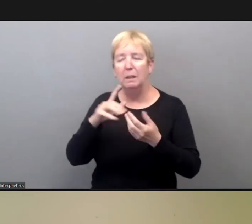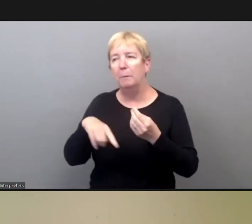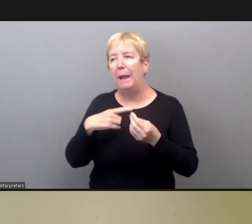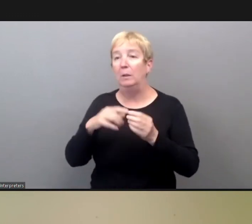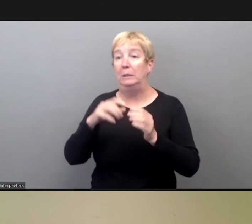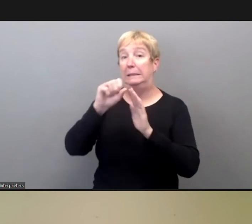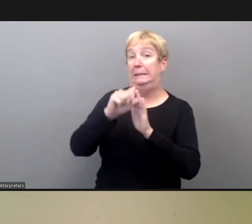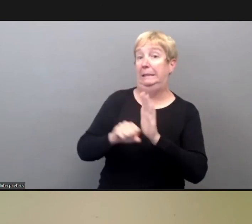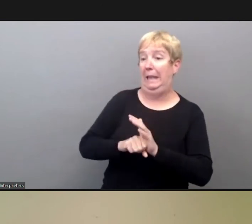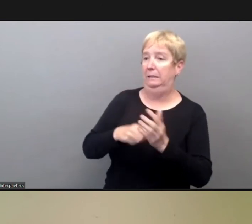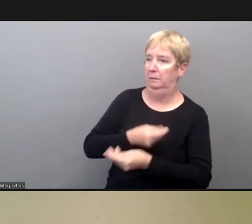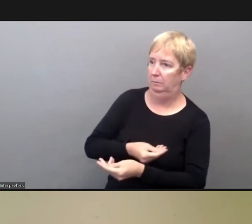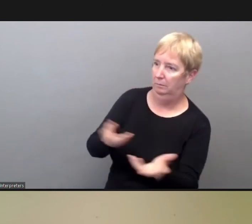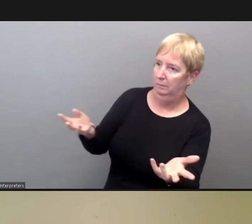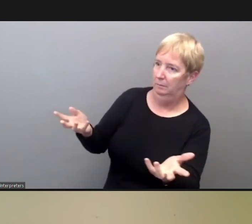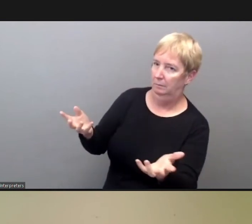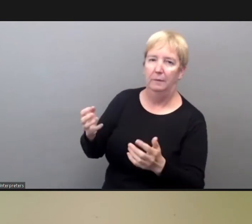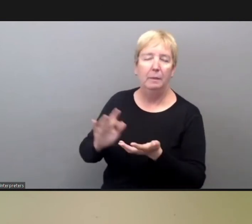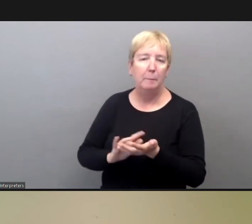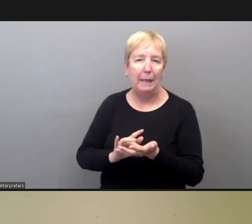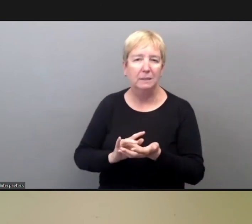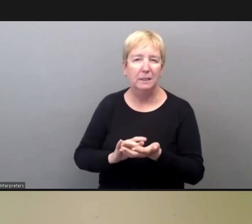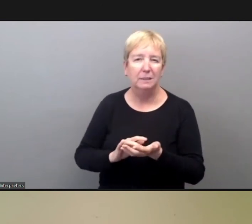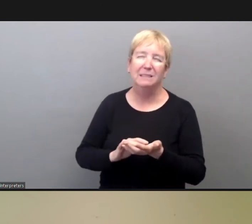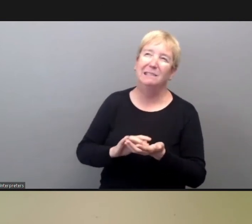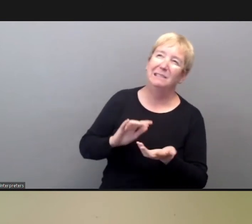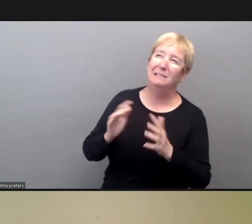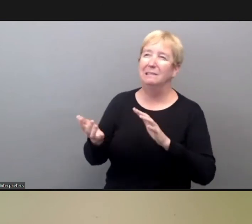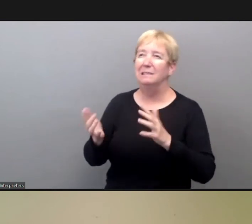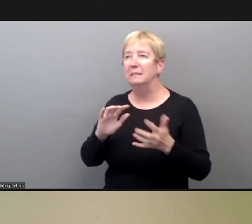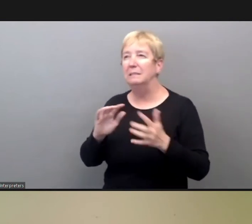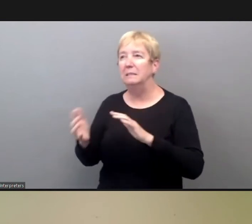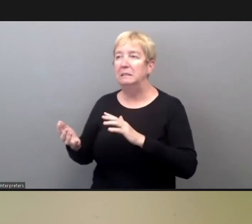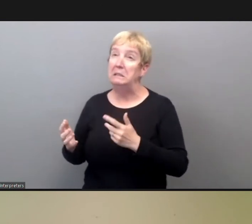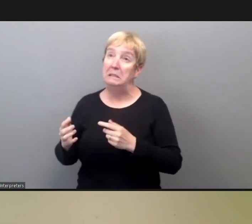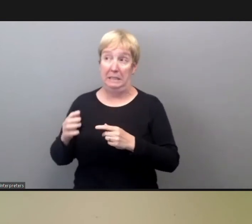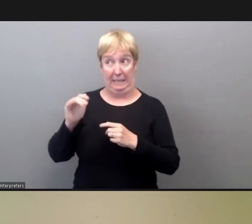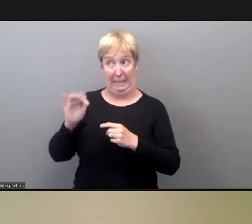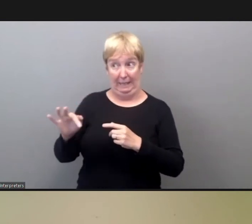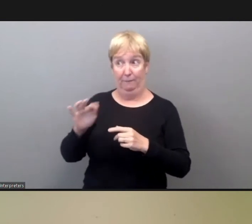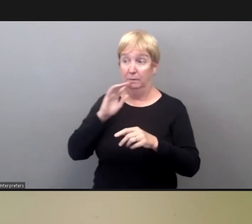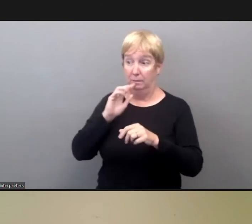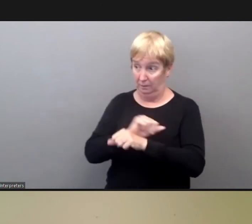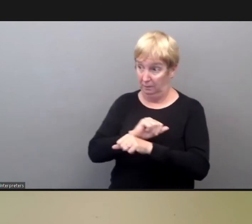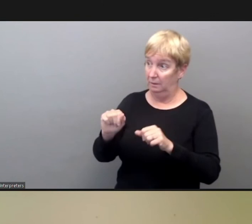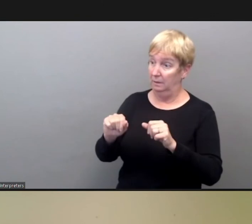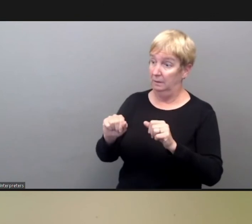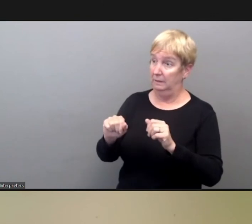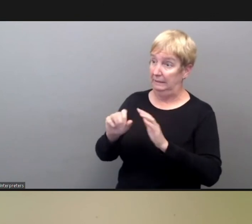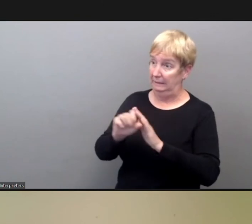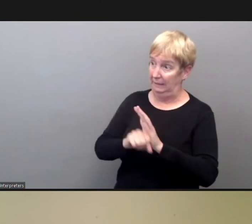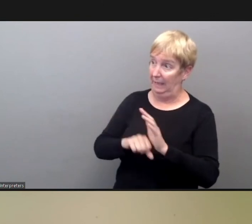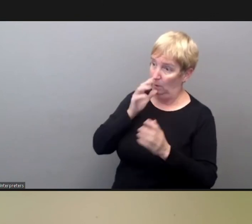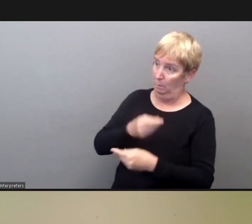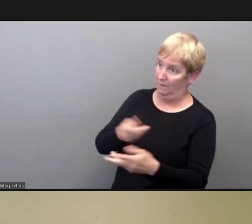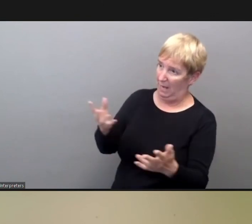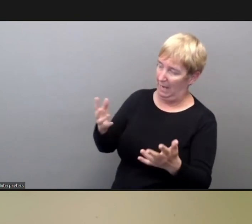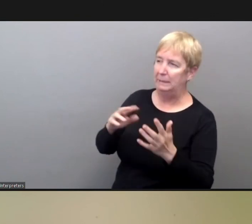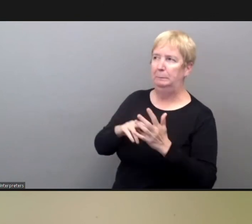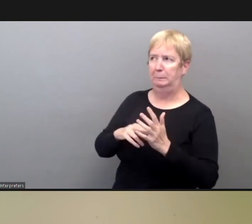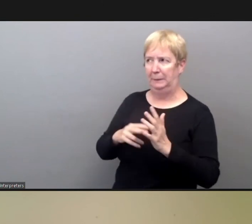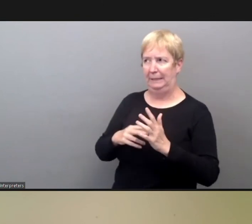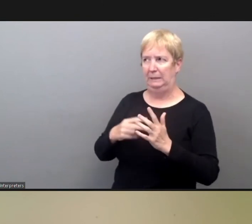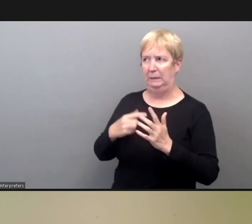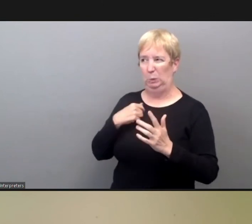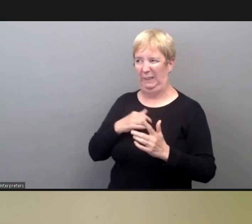the normal supply chain, which usually signals that they don't think they'll have enough supply, which is unfortunate, but